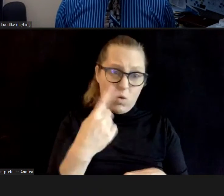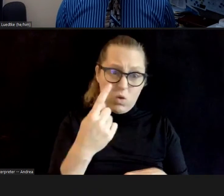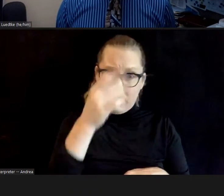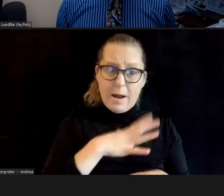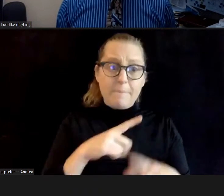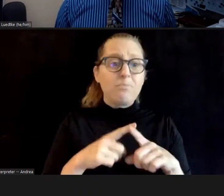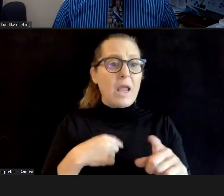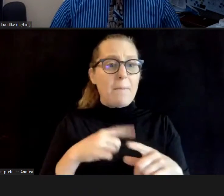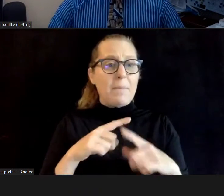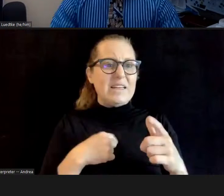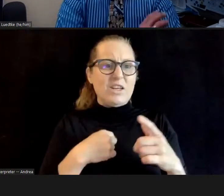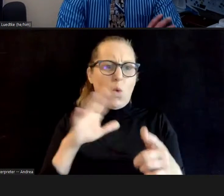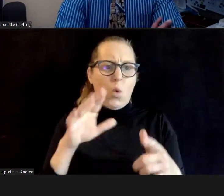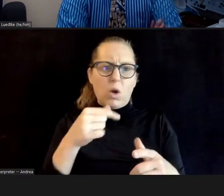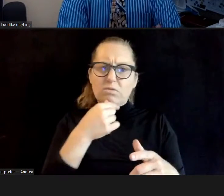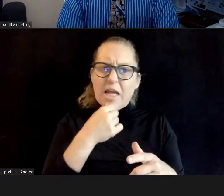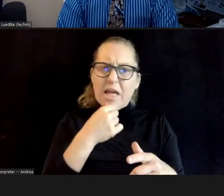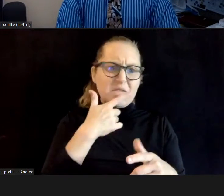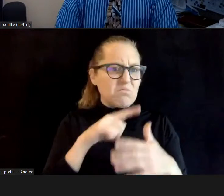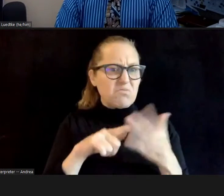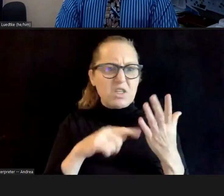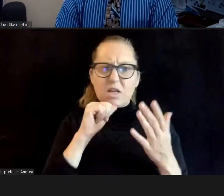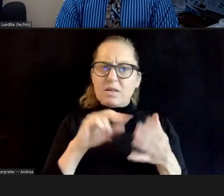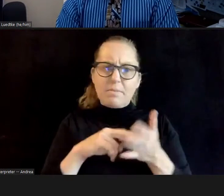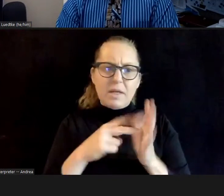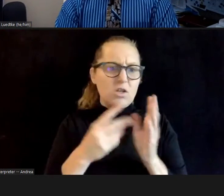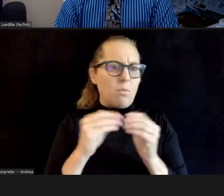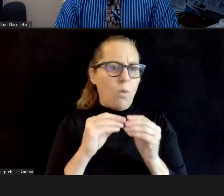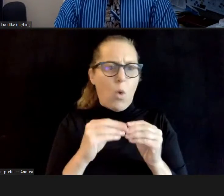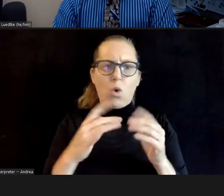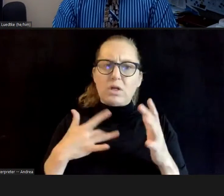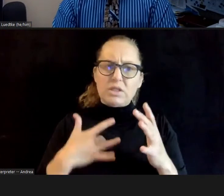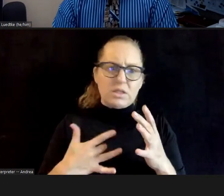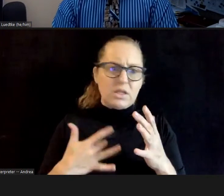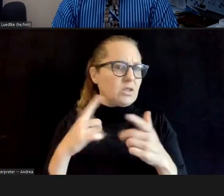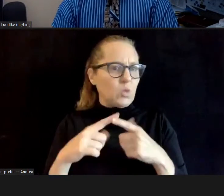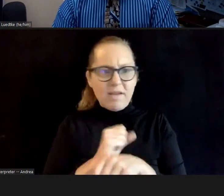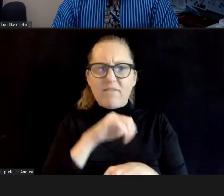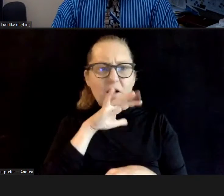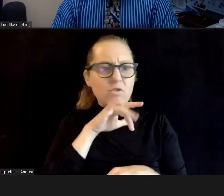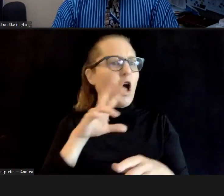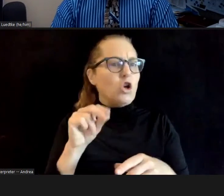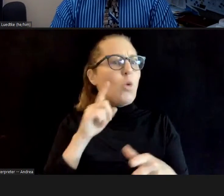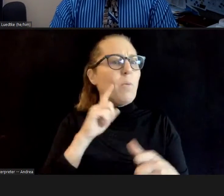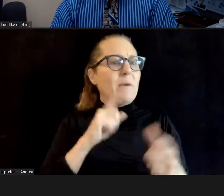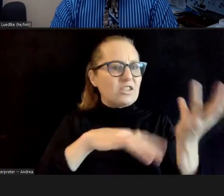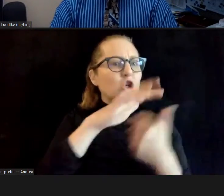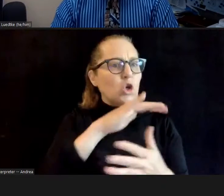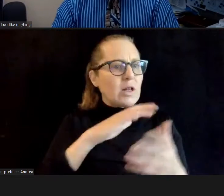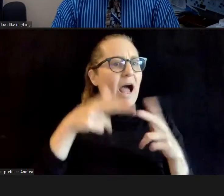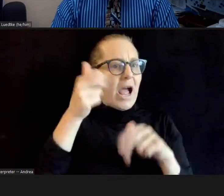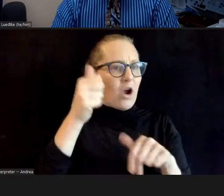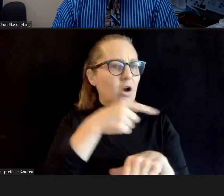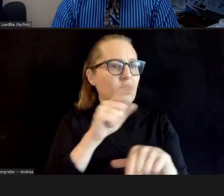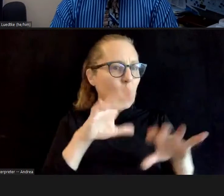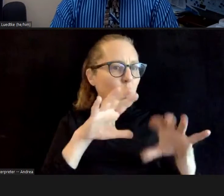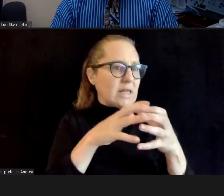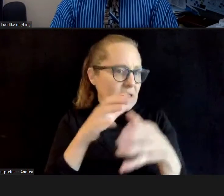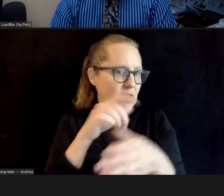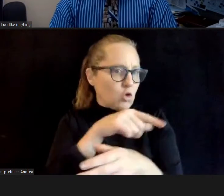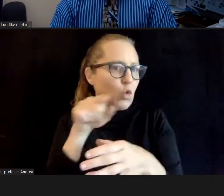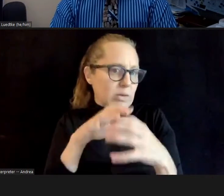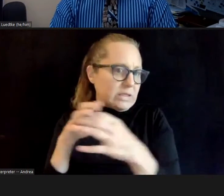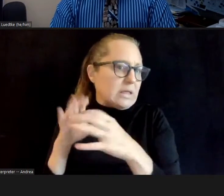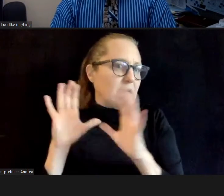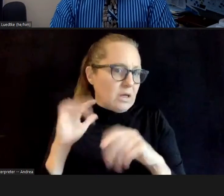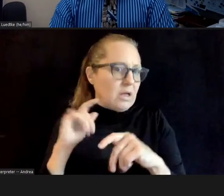to the virus is circulating at higher levels amongst those communities and social groups. We can all take steps to protect